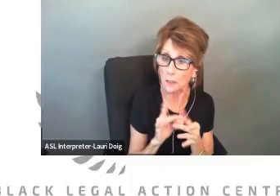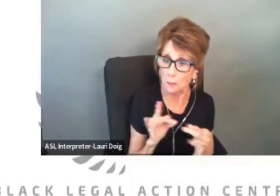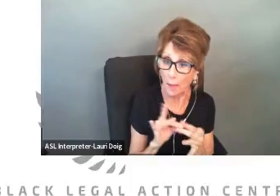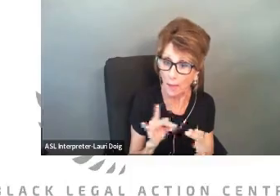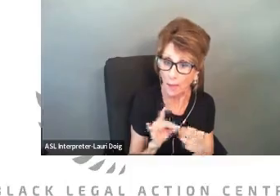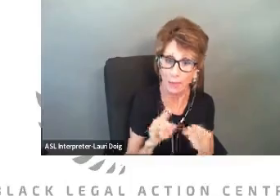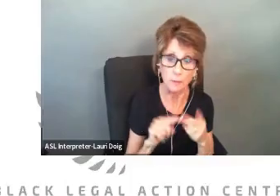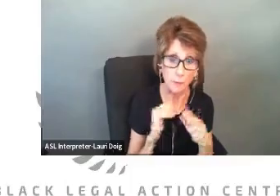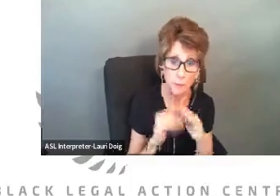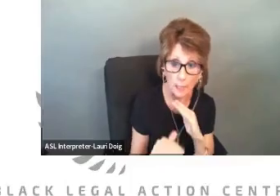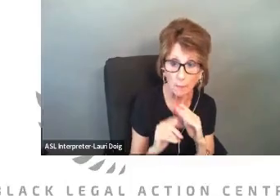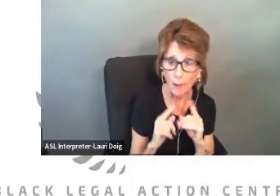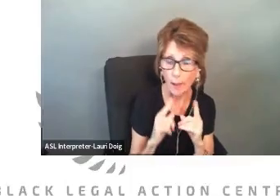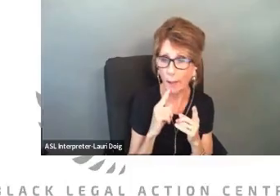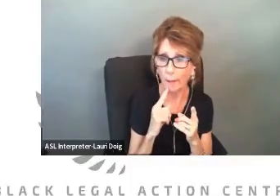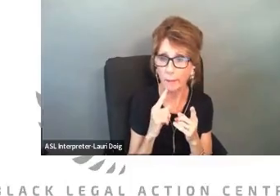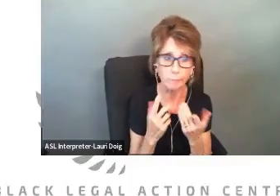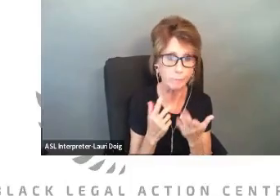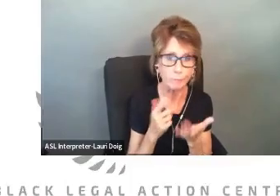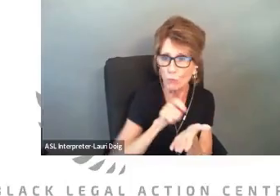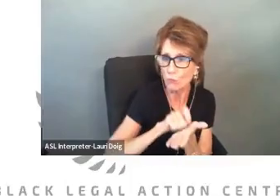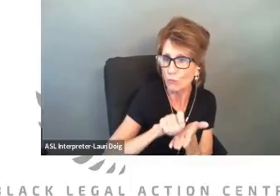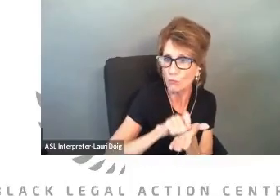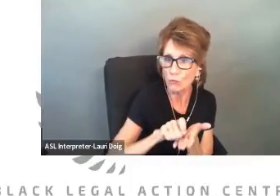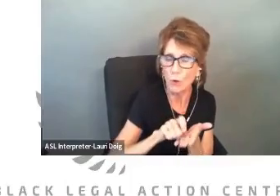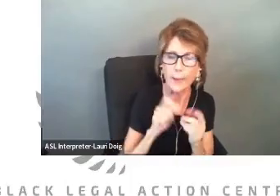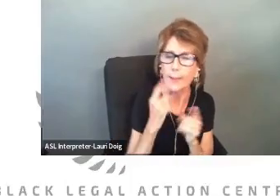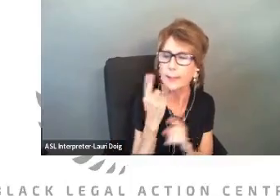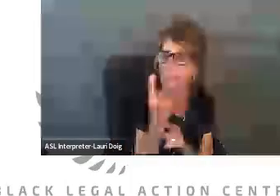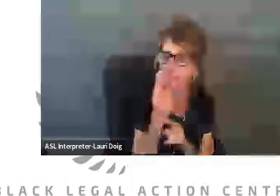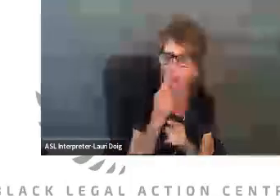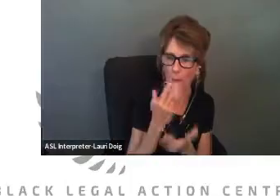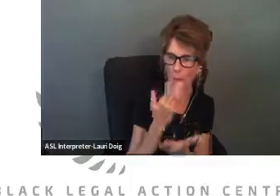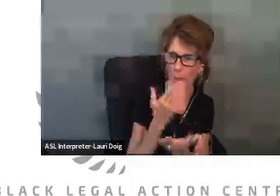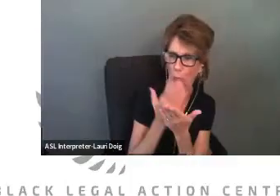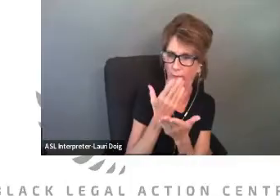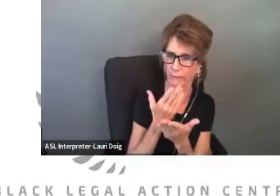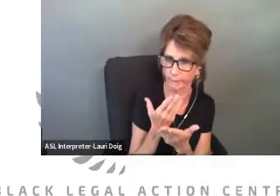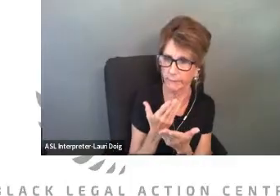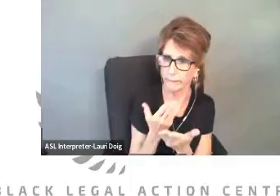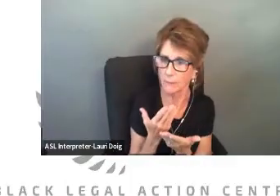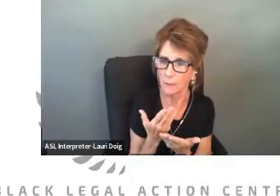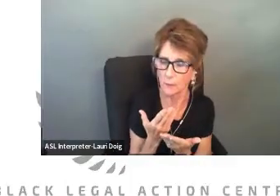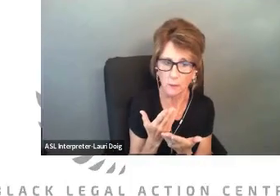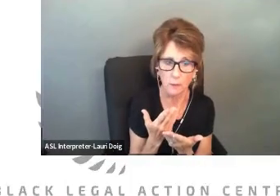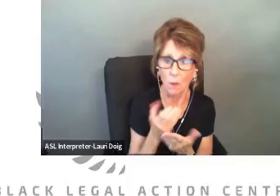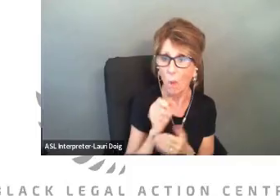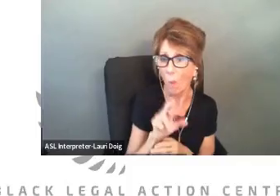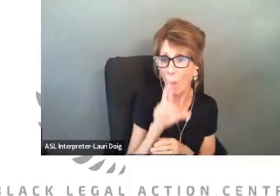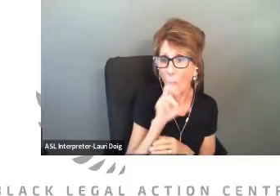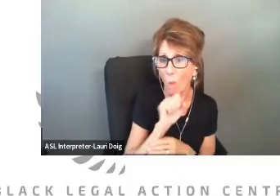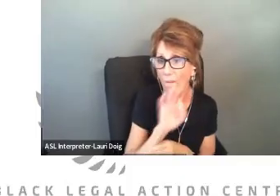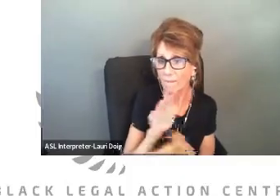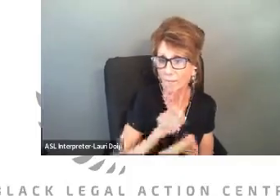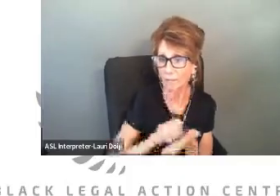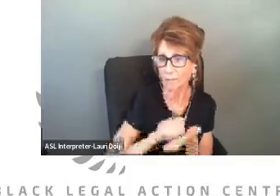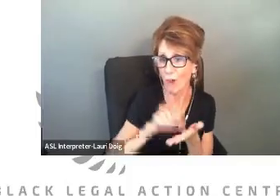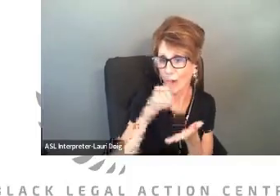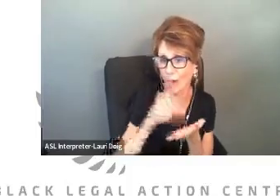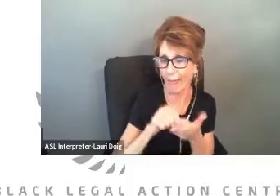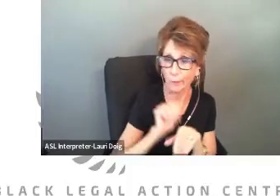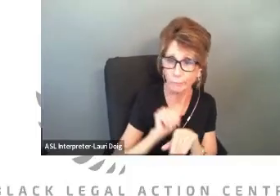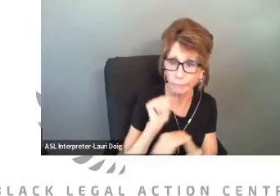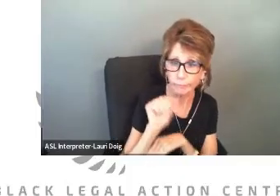via an email, some other form of application, or even the old-fashioned way of writing